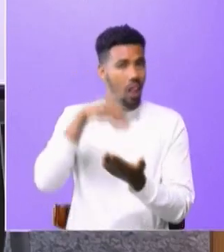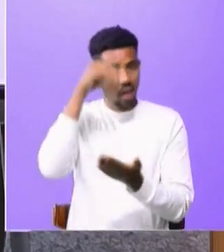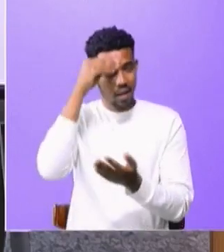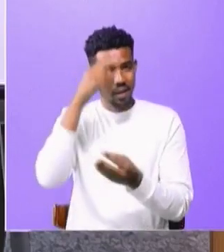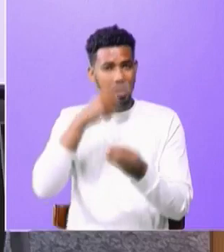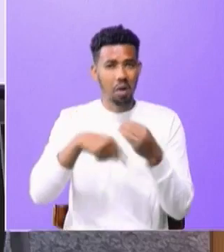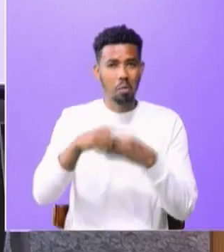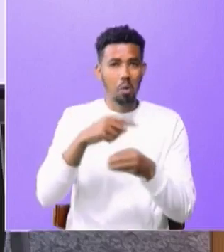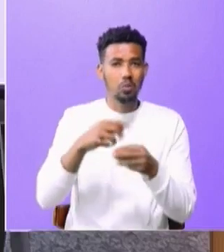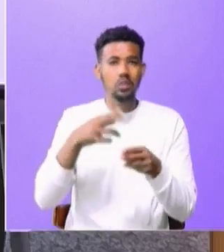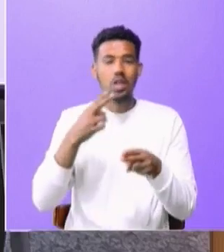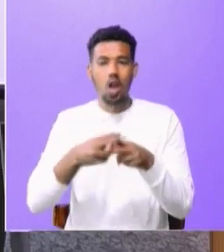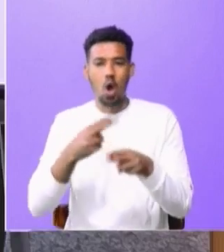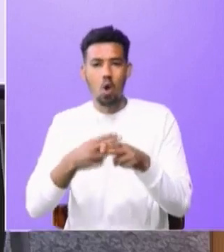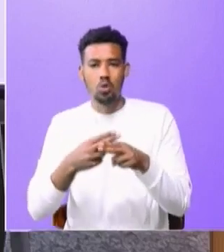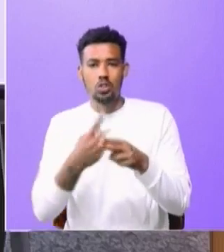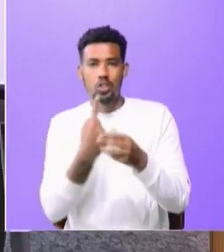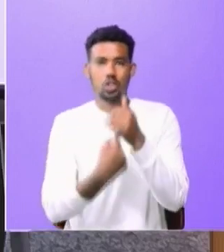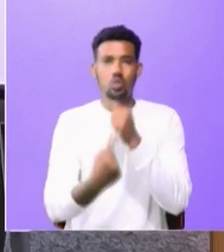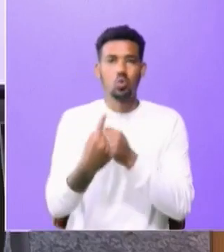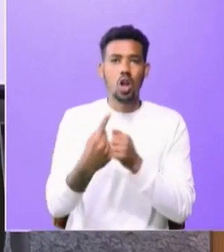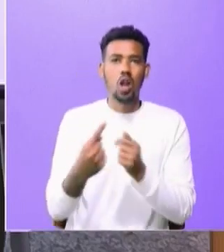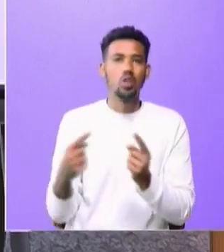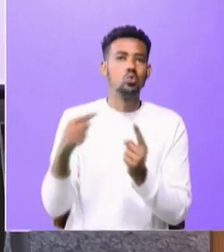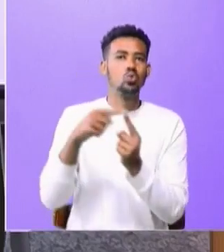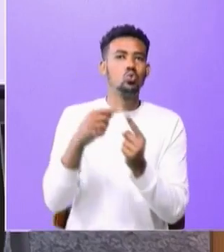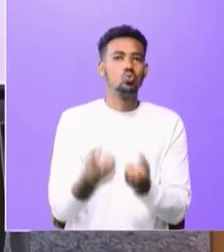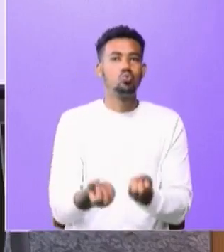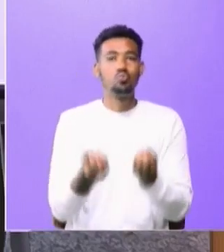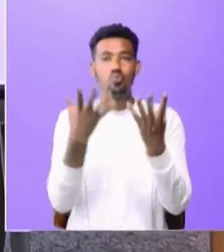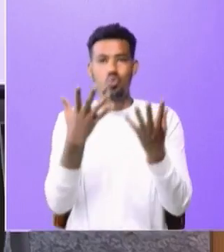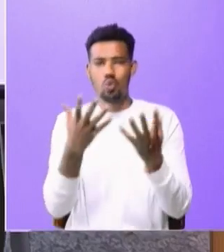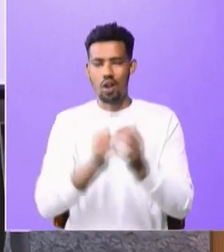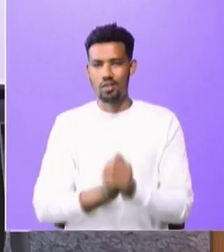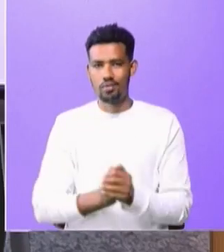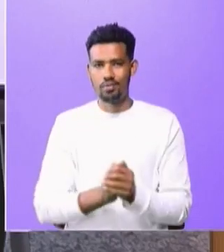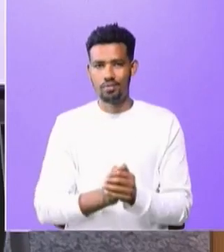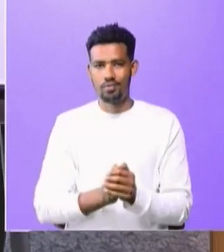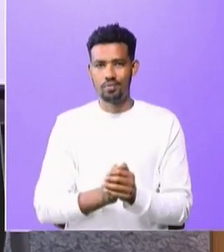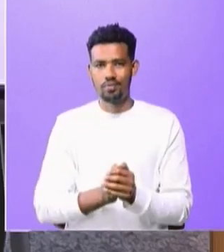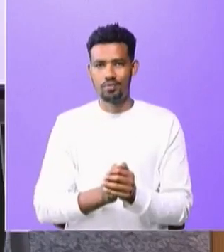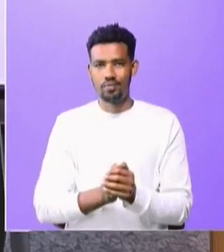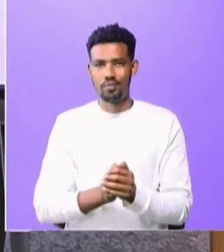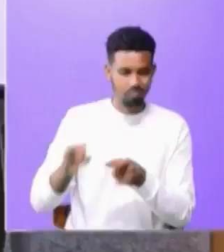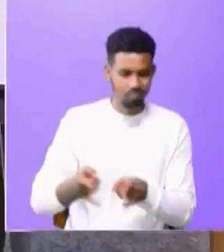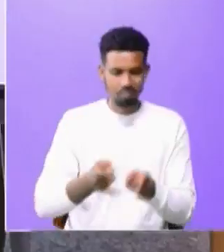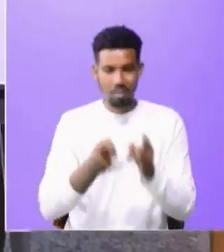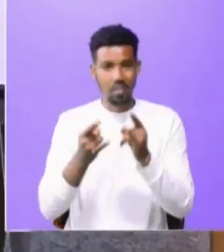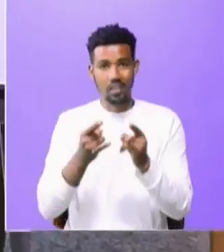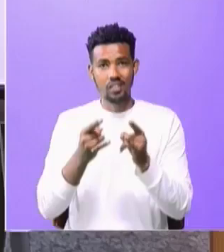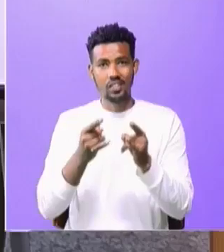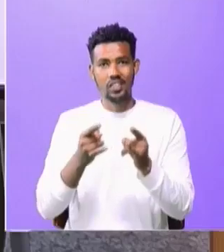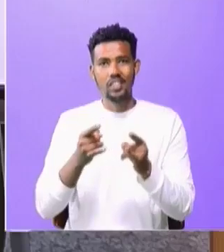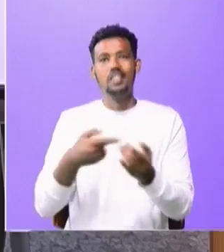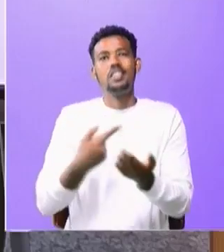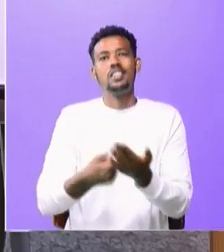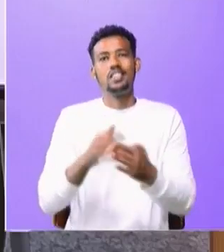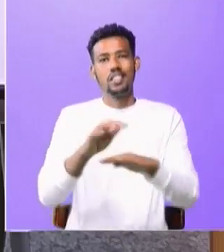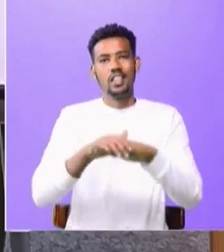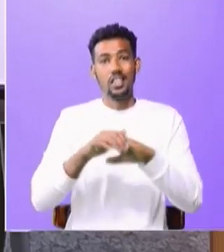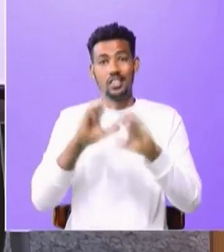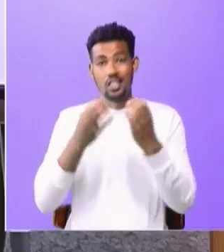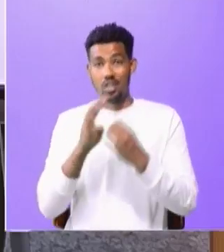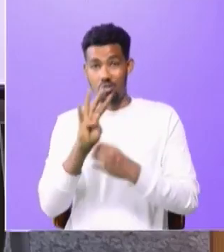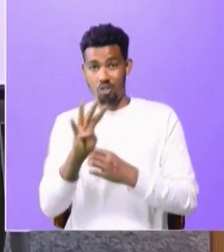to change singular to plural forms, irregular and regular method. Students, do you remember